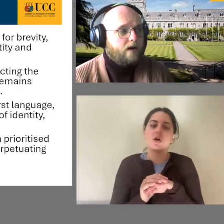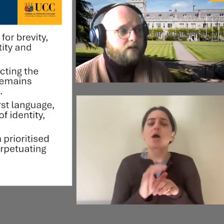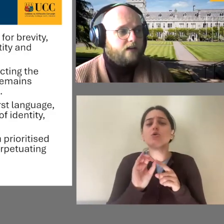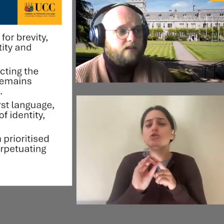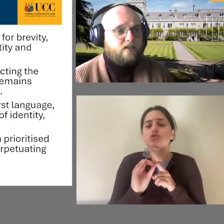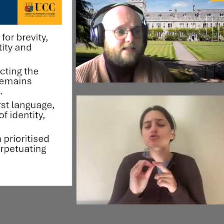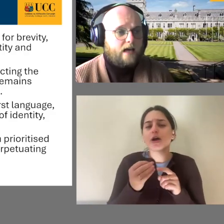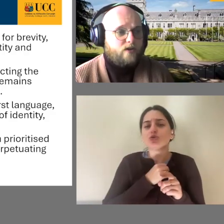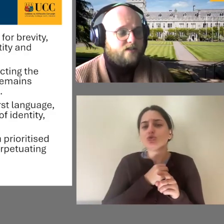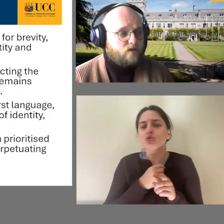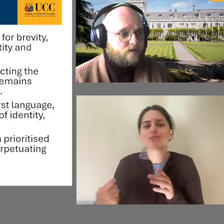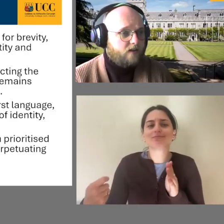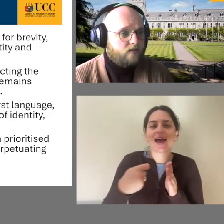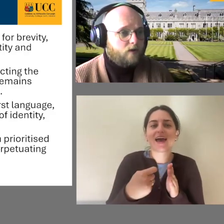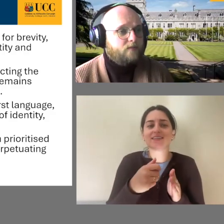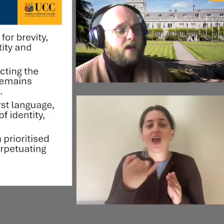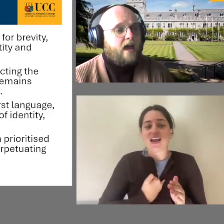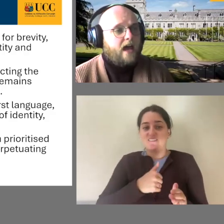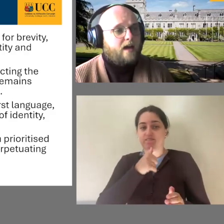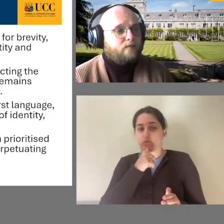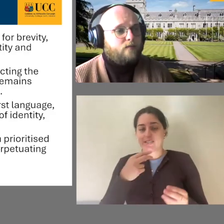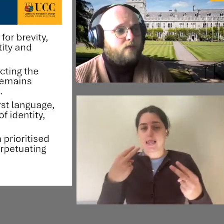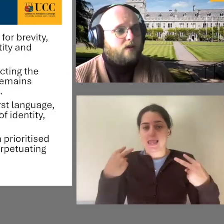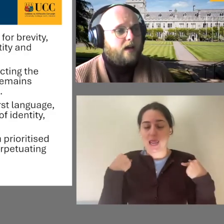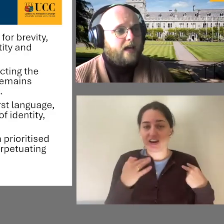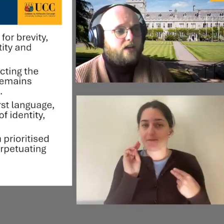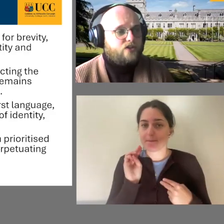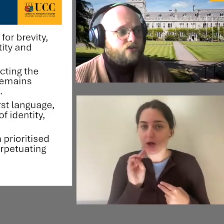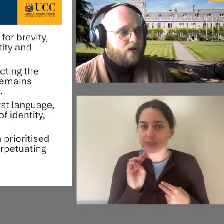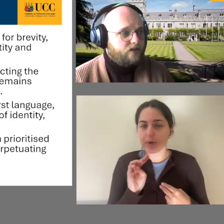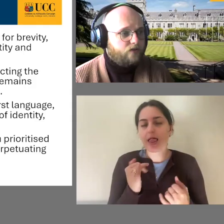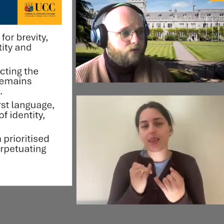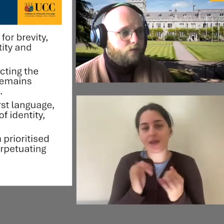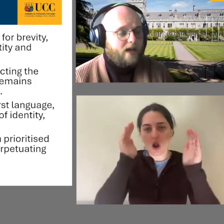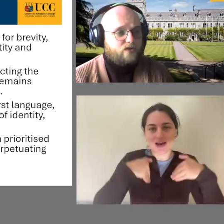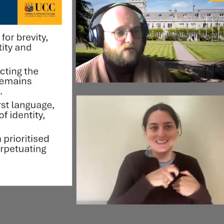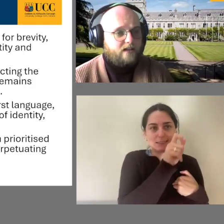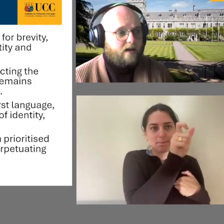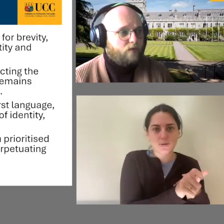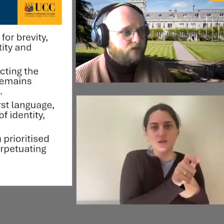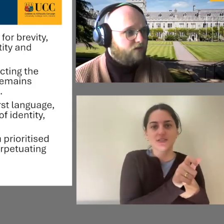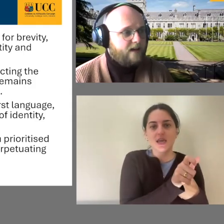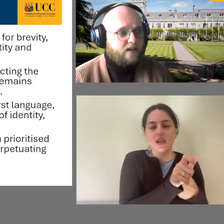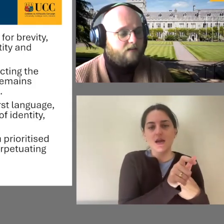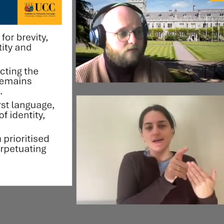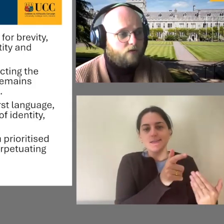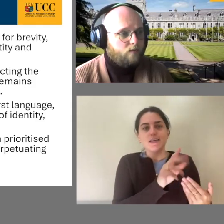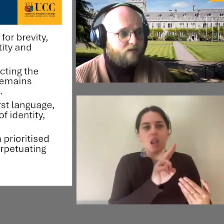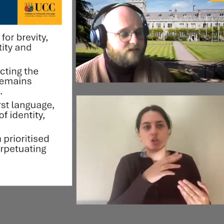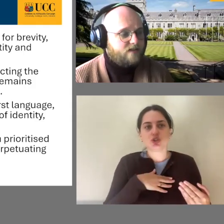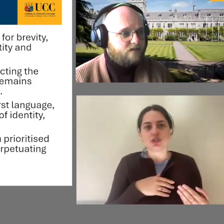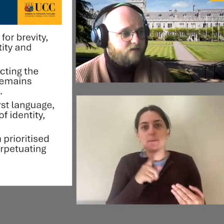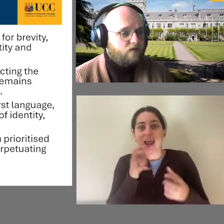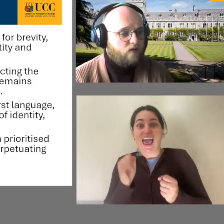to foreground identity first language as much as possible. Again, just trying to make sure that that was reflecting,